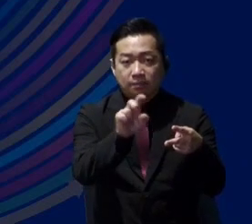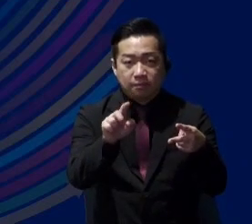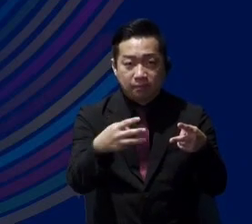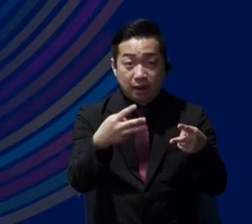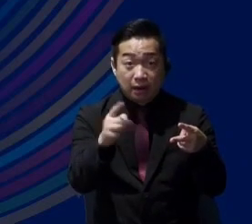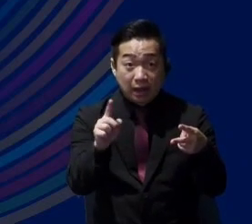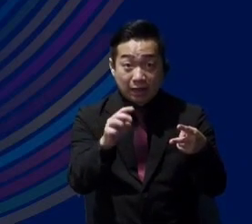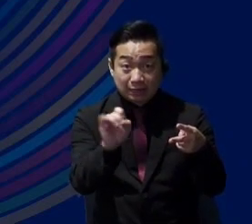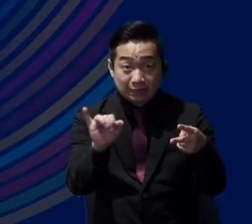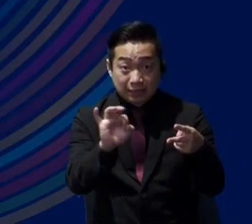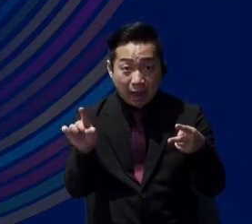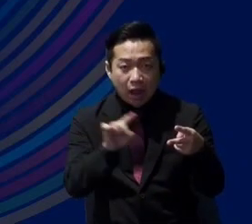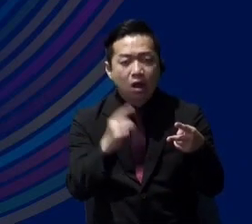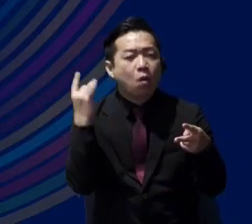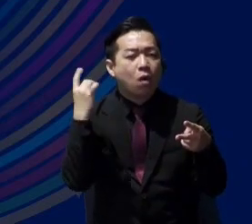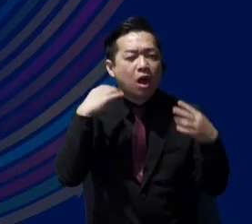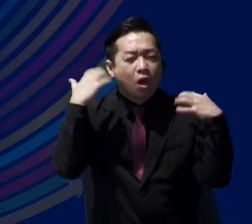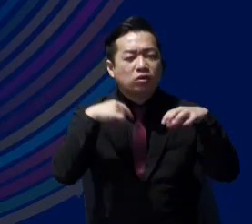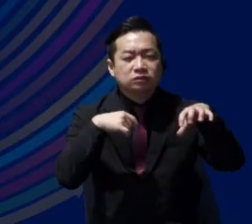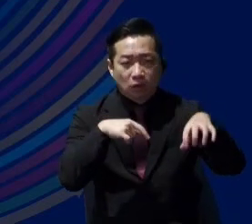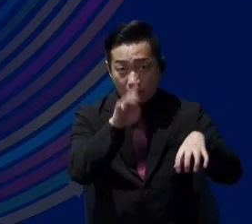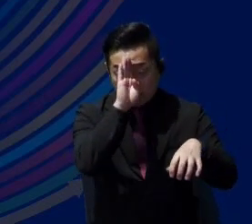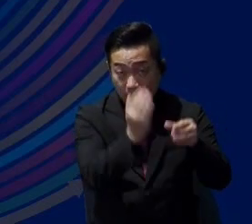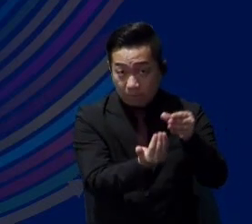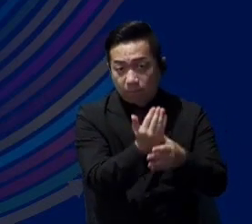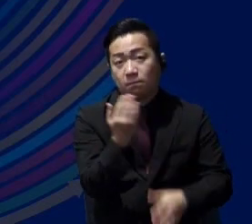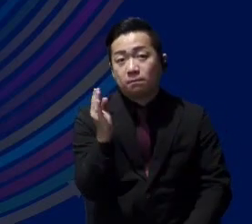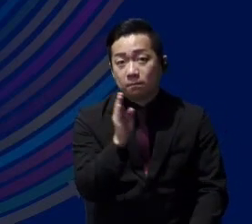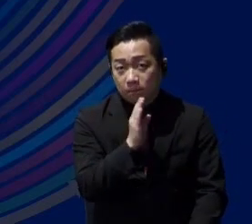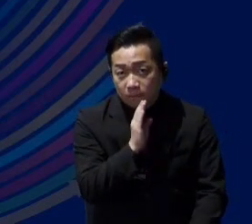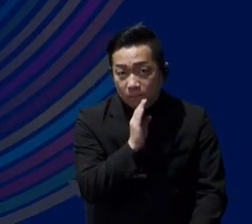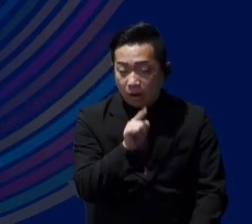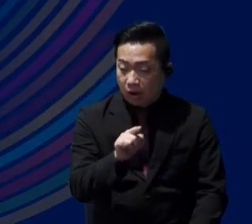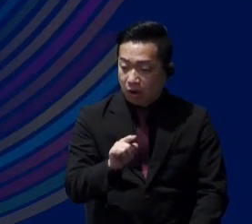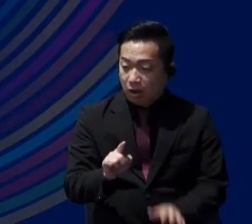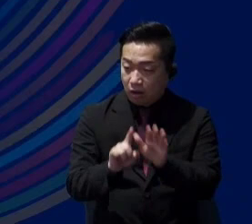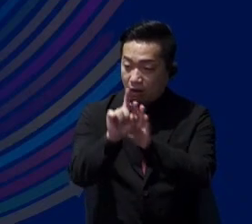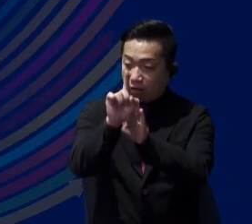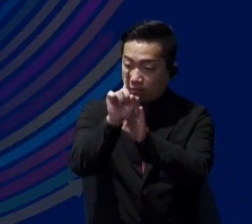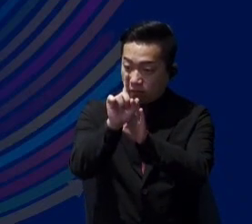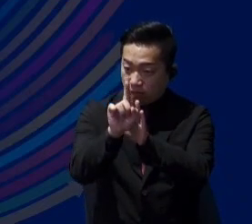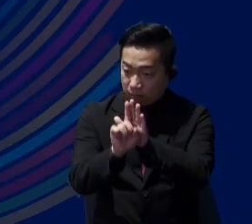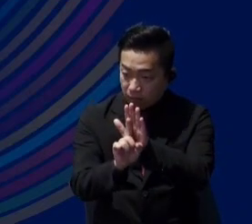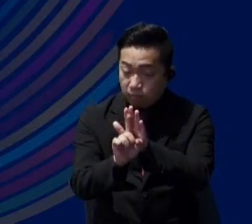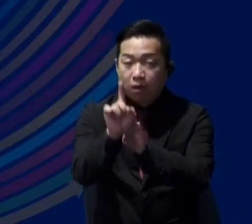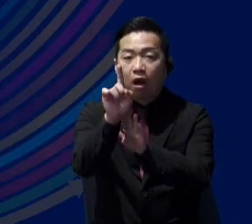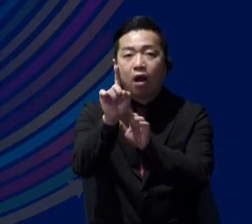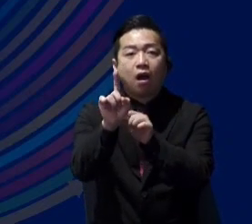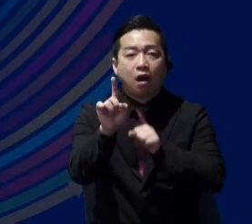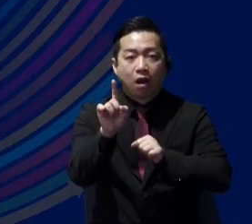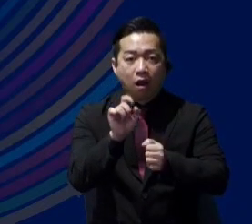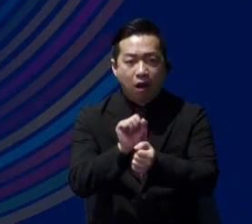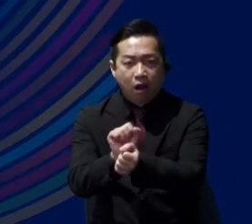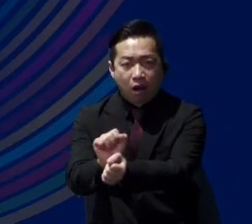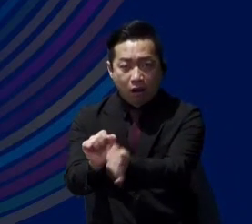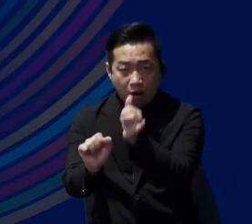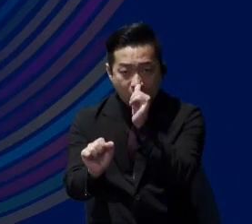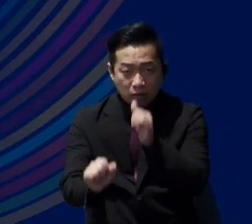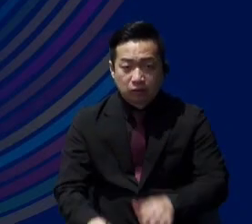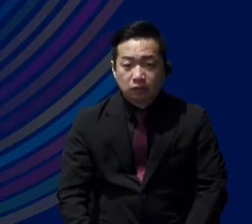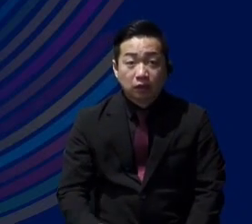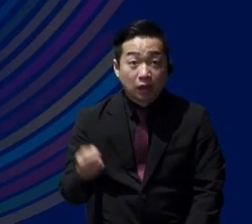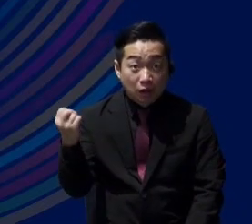melts that are happening are releasing thousands of microbes. We have no idea what kind of diseases will come in the